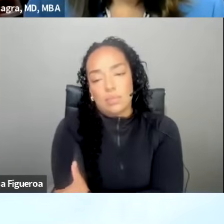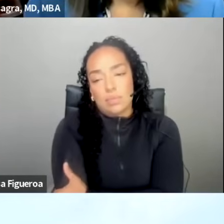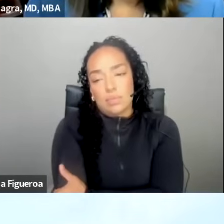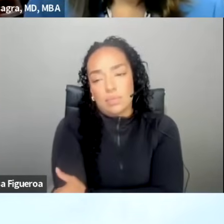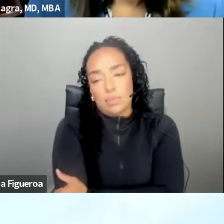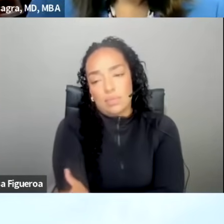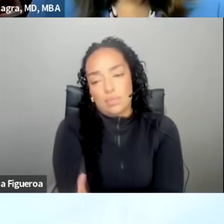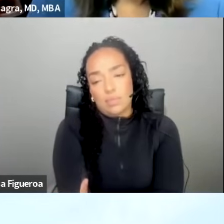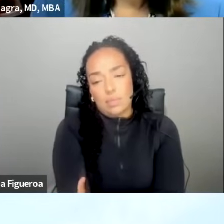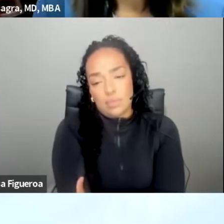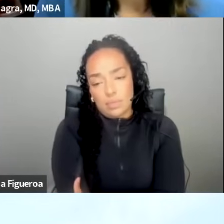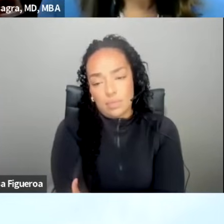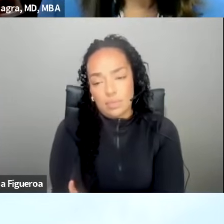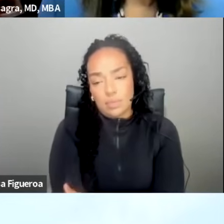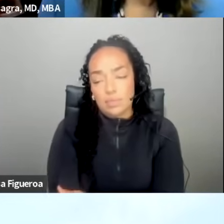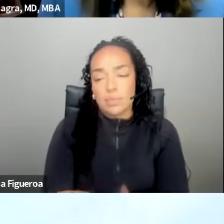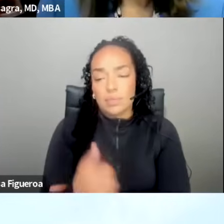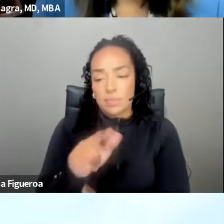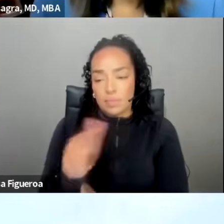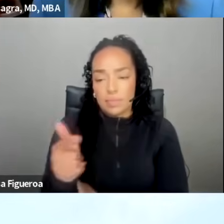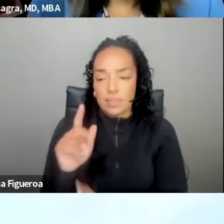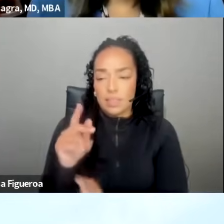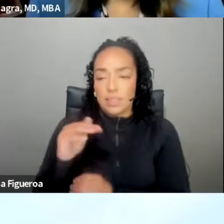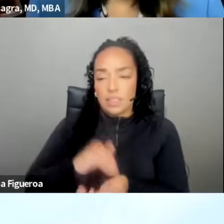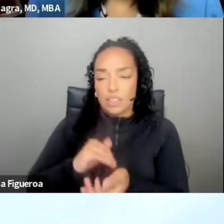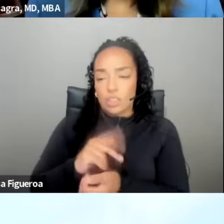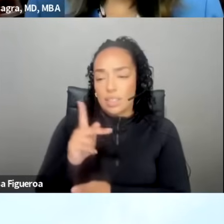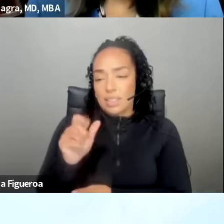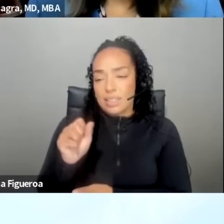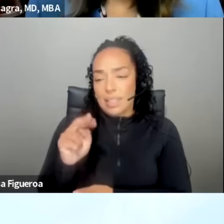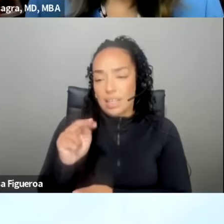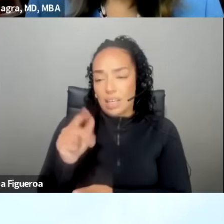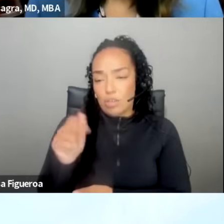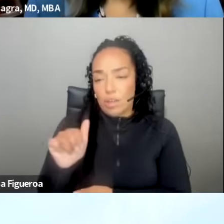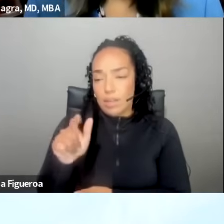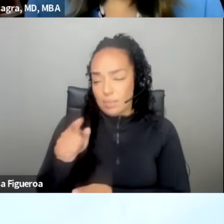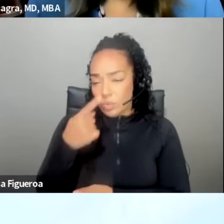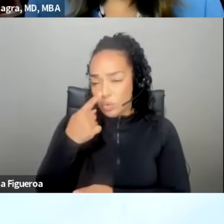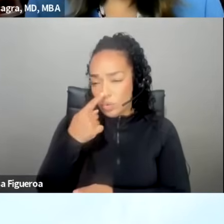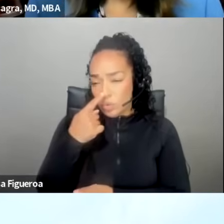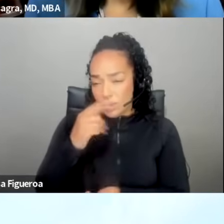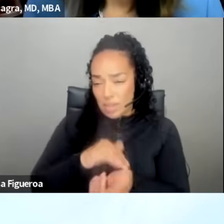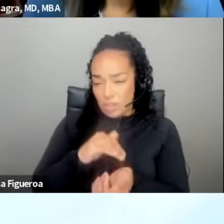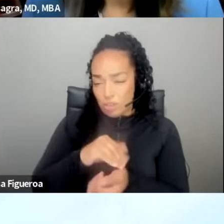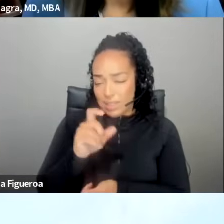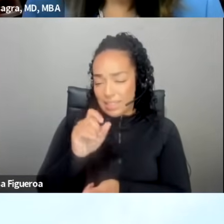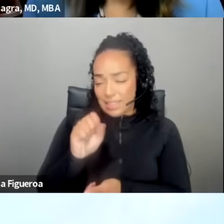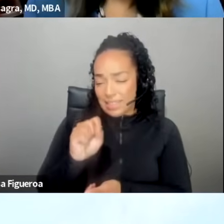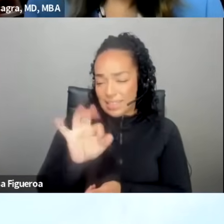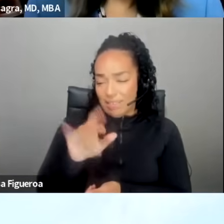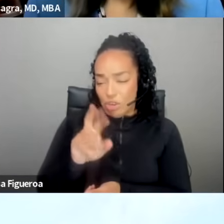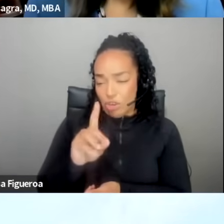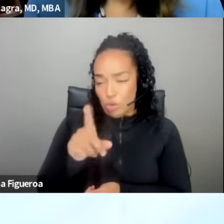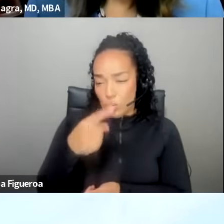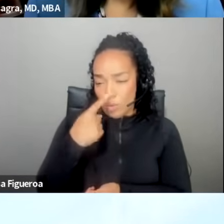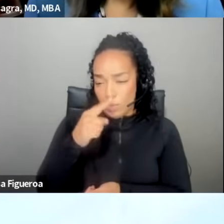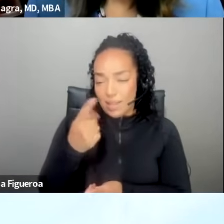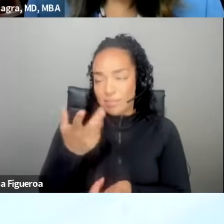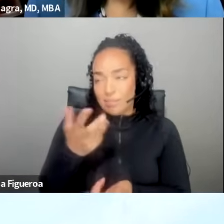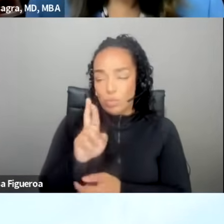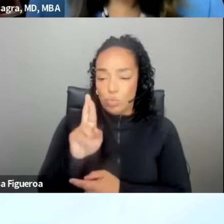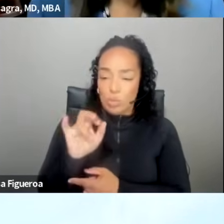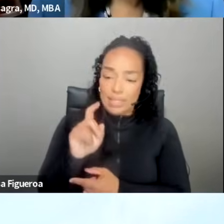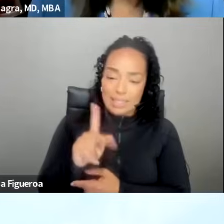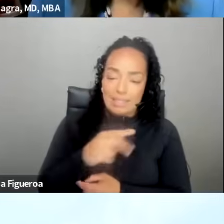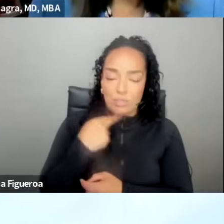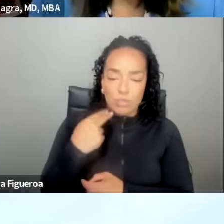to Dr. Cassandra. Great, thanks. Dr. Sifford, can you talk a little bit about what the risk is to beef cattle? You mentioned that